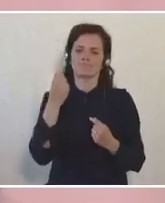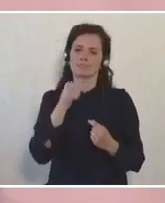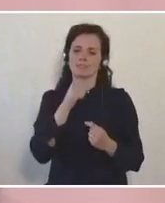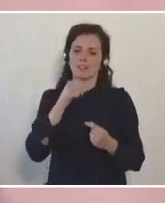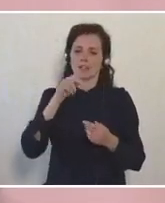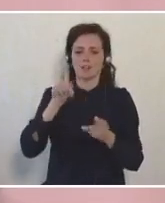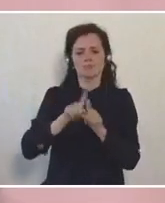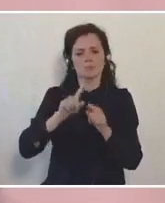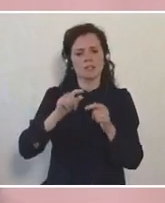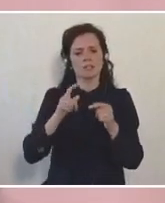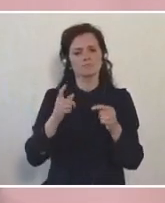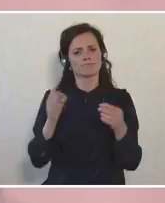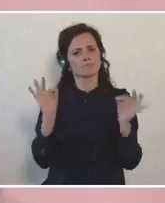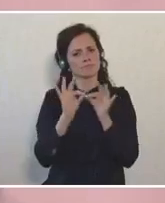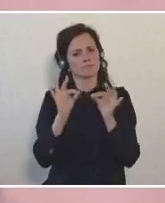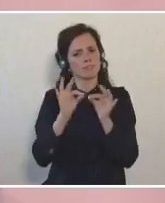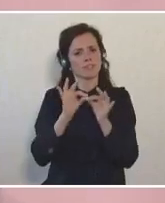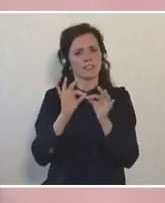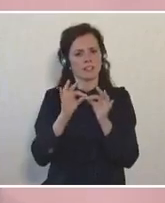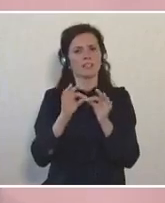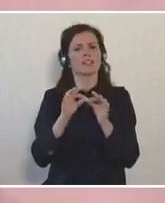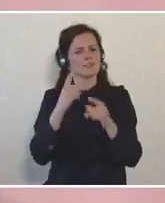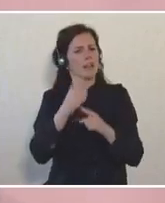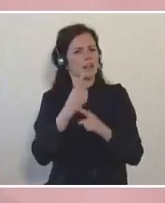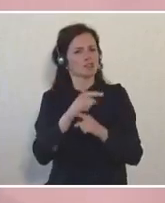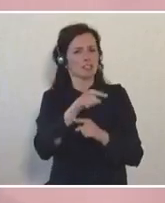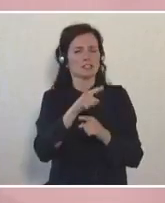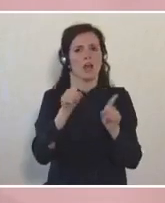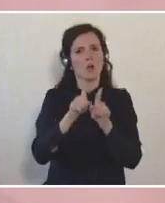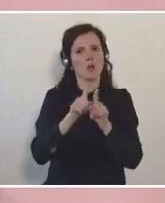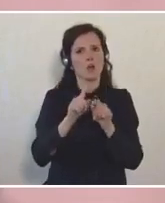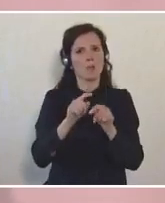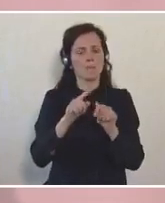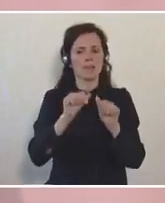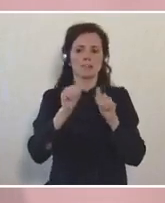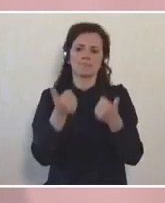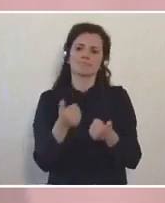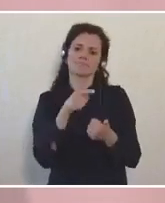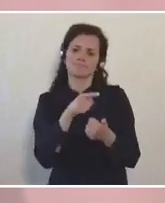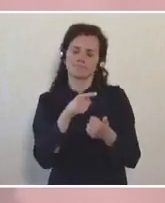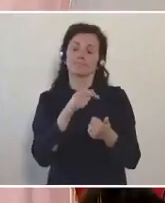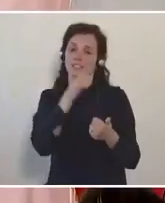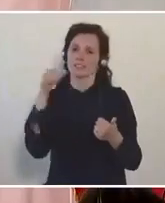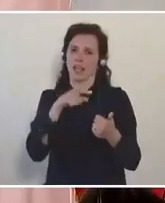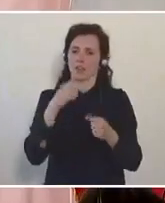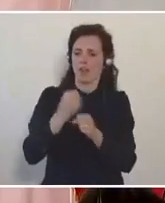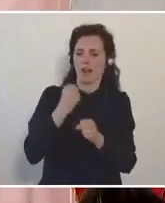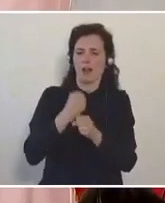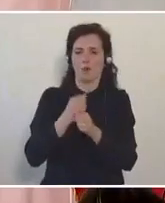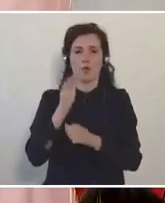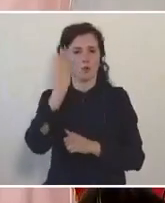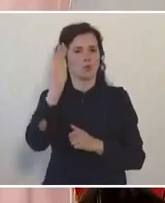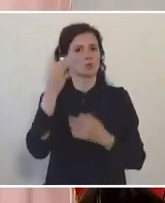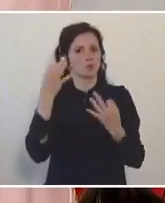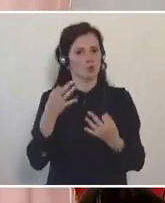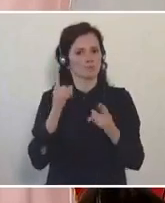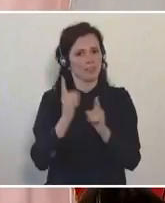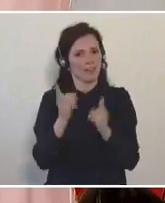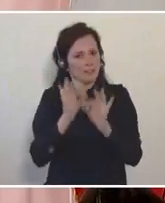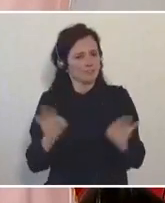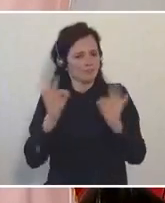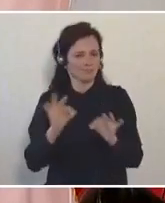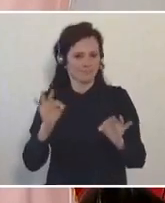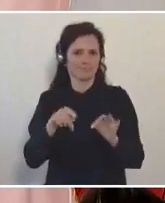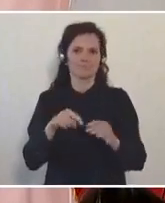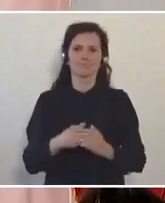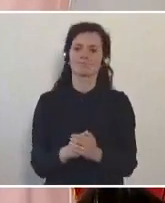But I think a lot of work has to be done on that. The future is still open. Please. Yes, thank you. Indeed, let's put it